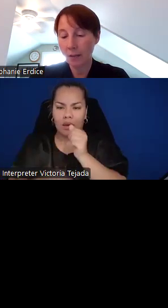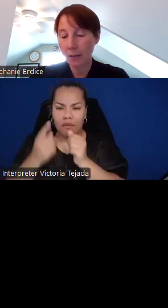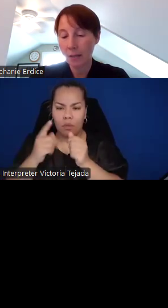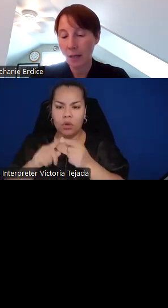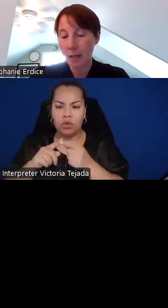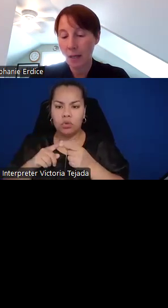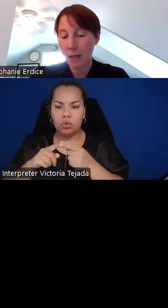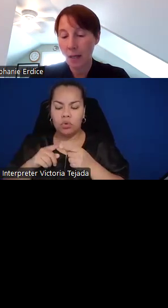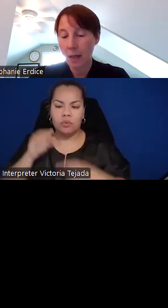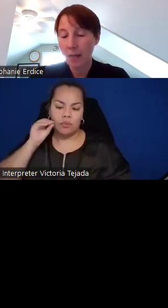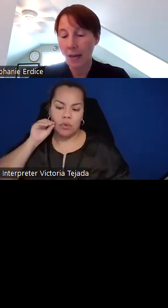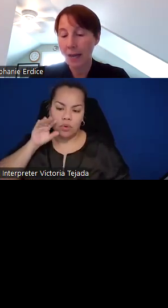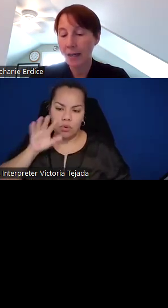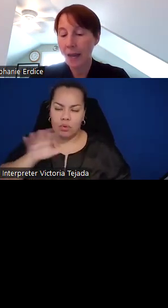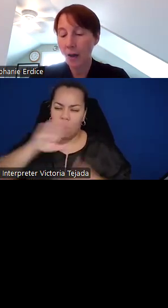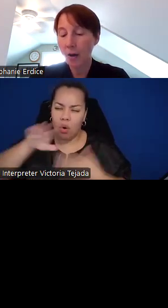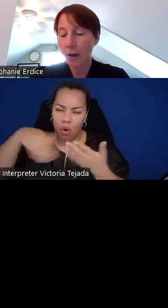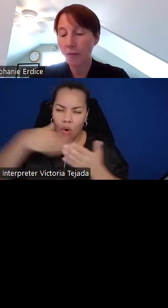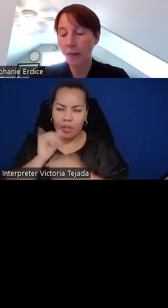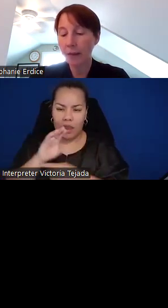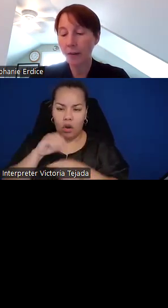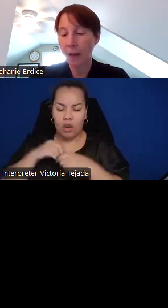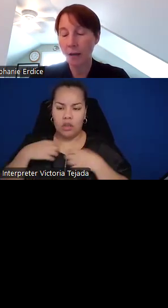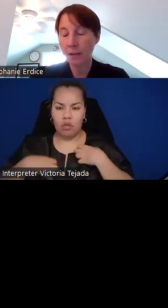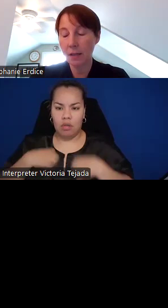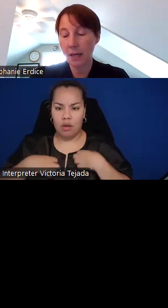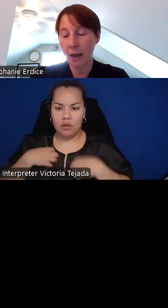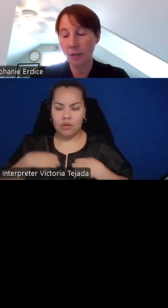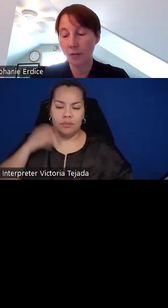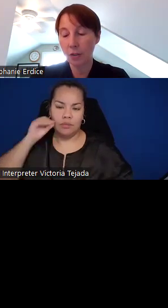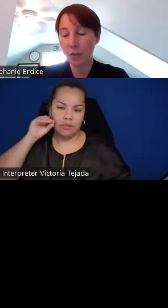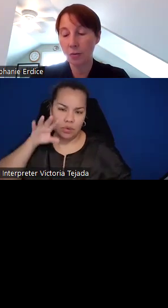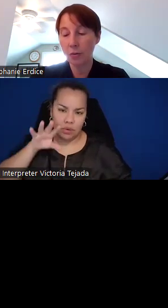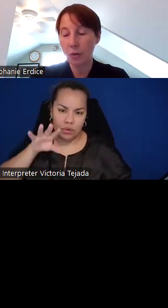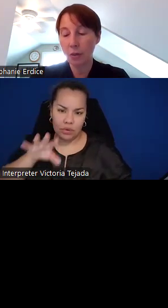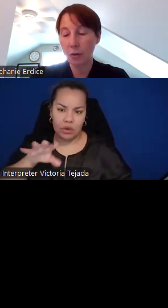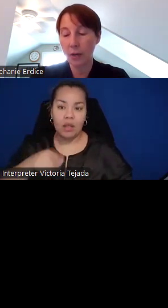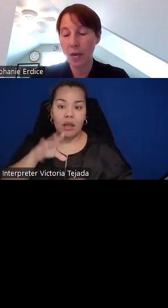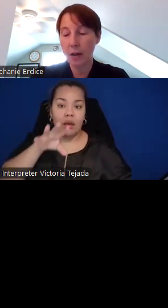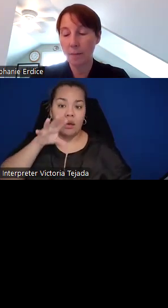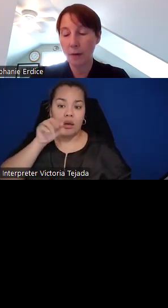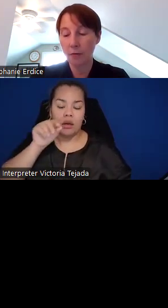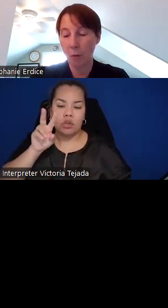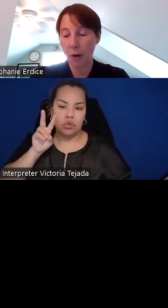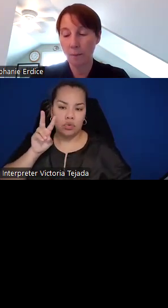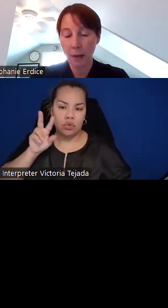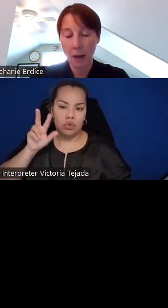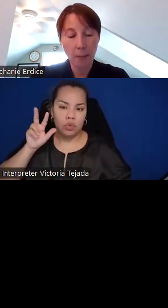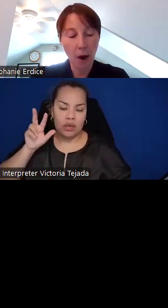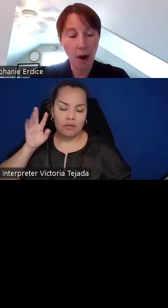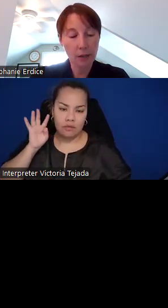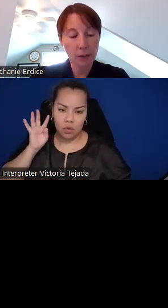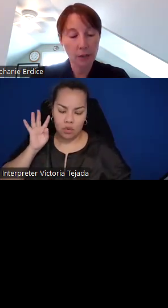their lungs. Then inhale, filling their lungs to the count of 2, 3,